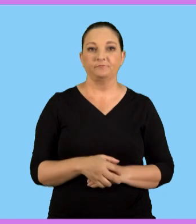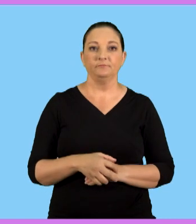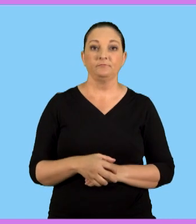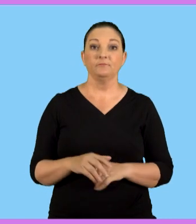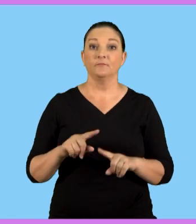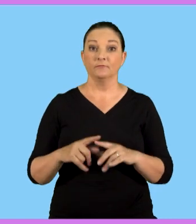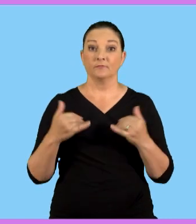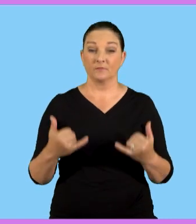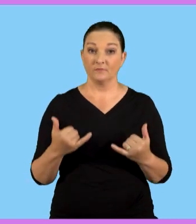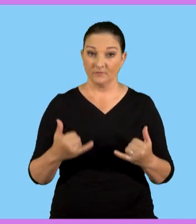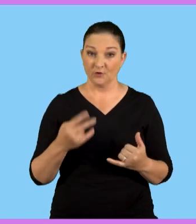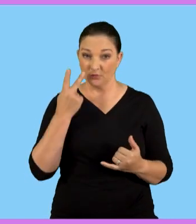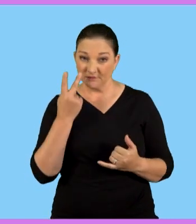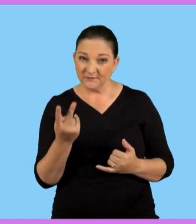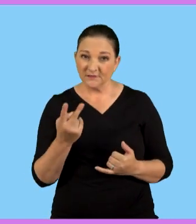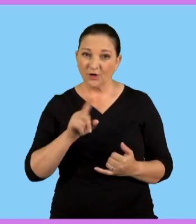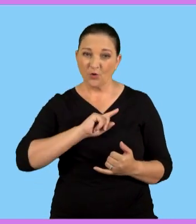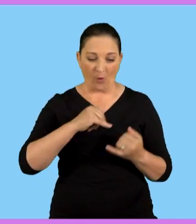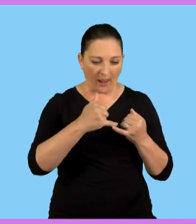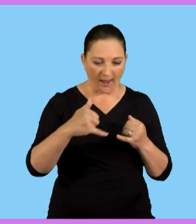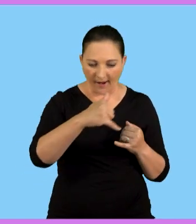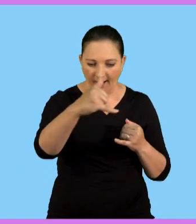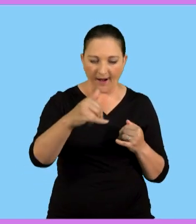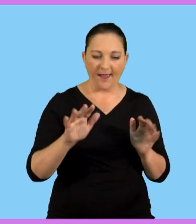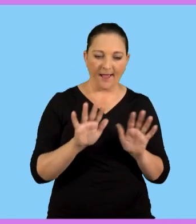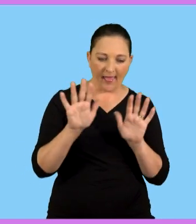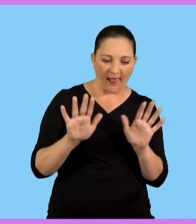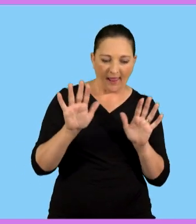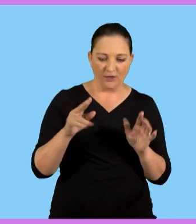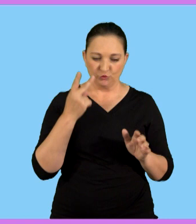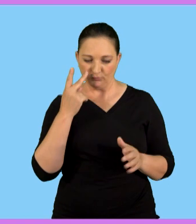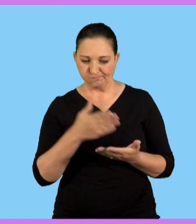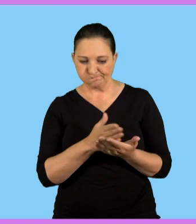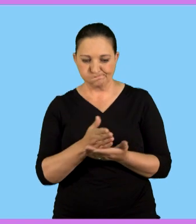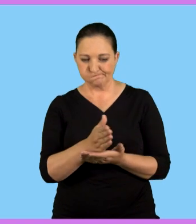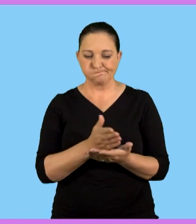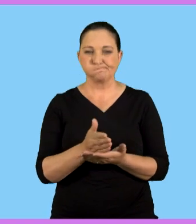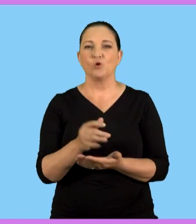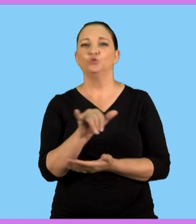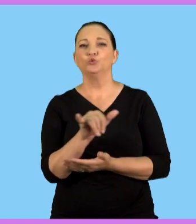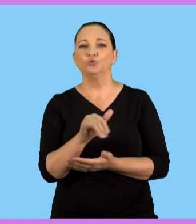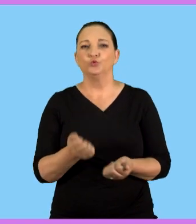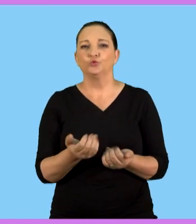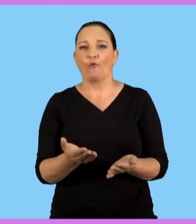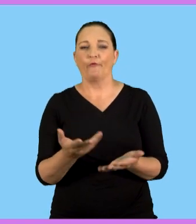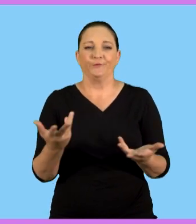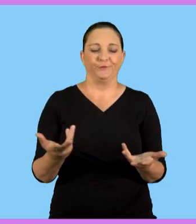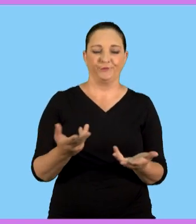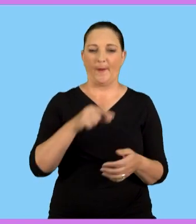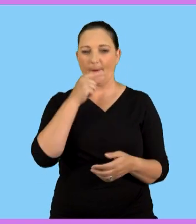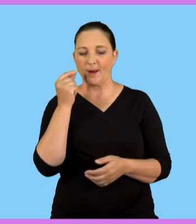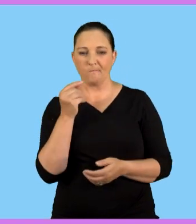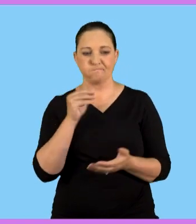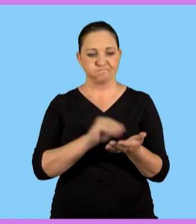indicated that the main components are color-coded lines to indicate each route or service, with named icons